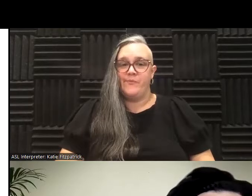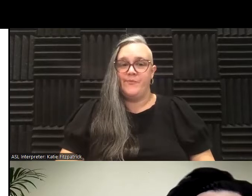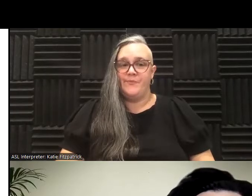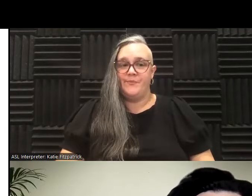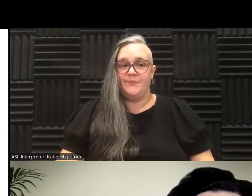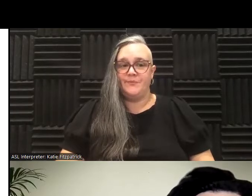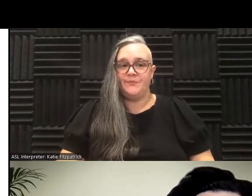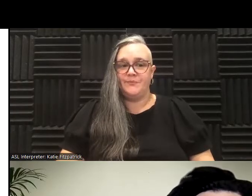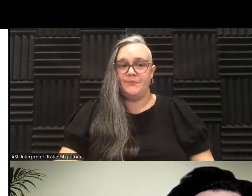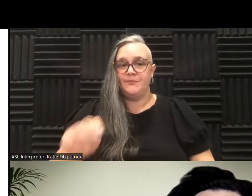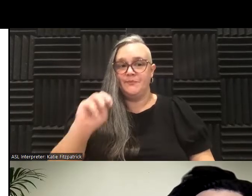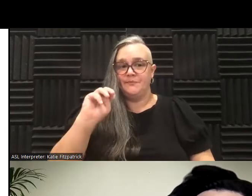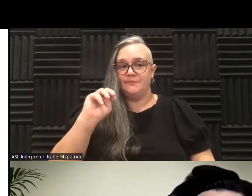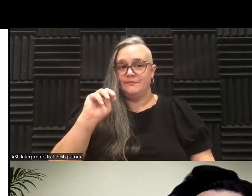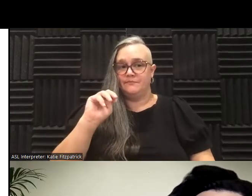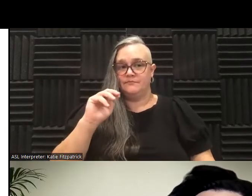It also